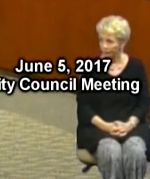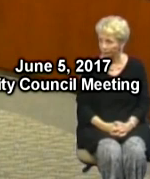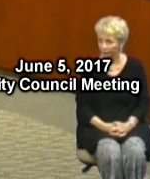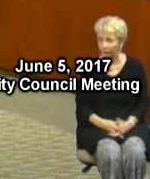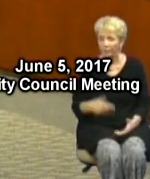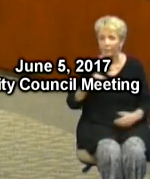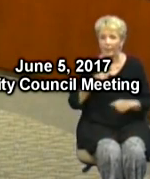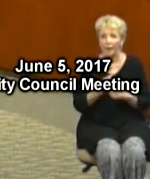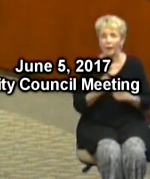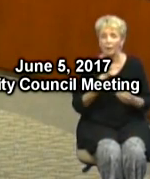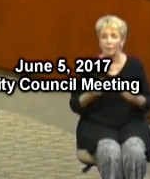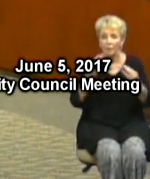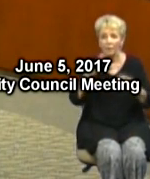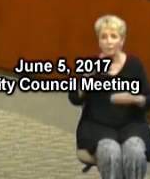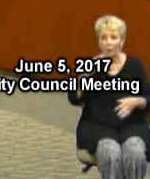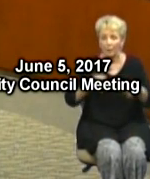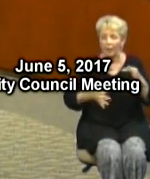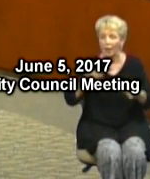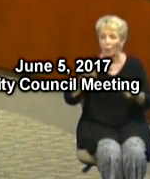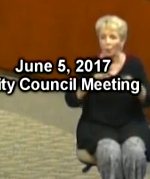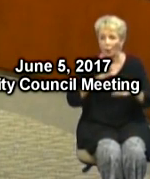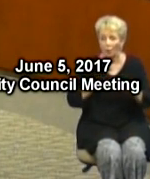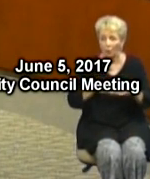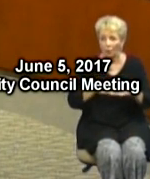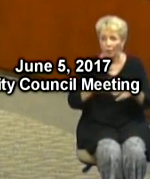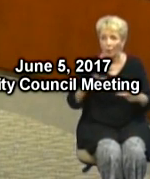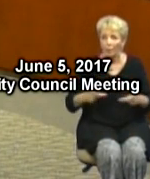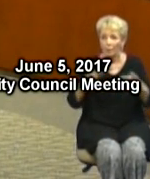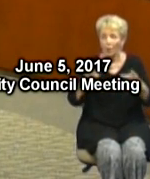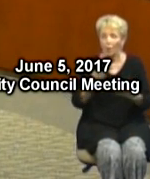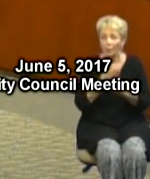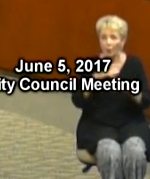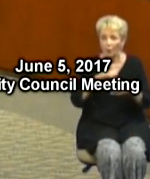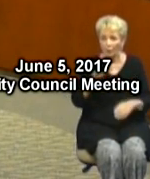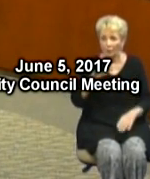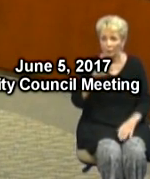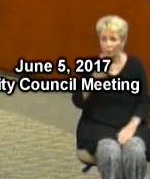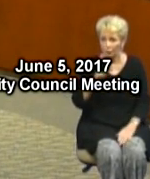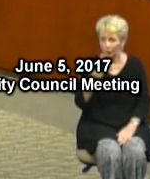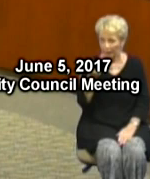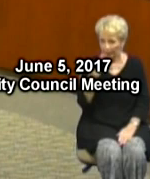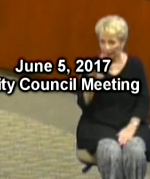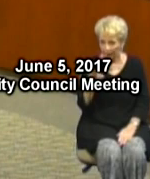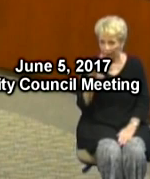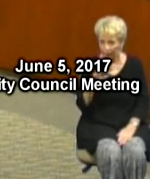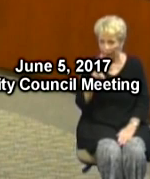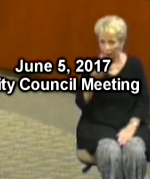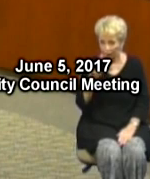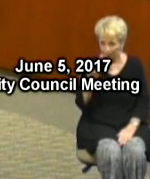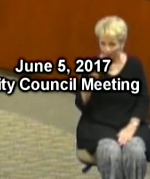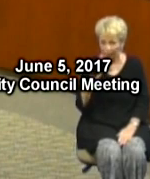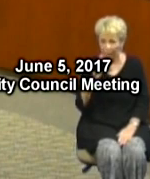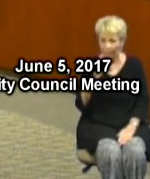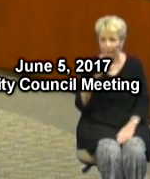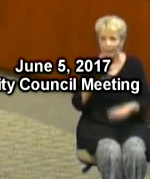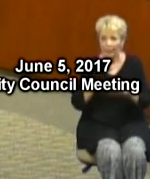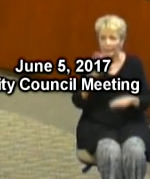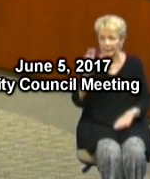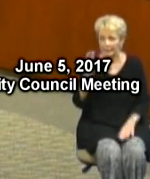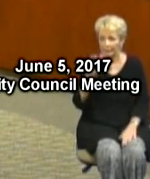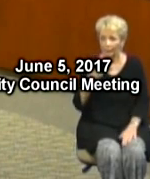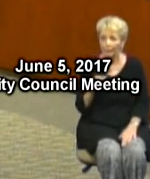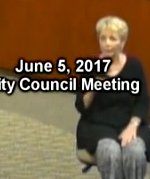I move to call for a public hearing on the proposed budget on Monday, June the 19th, 2017 at 6 o'clock